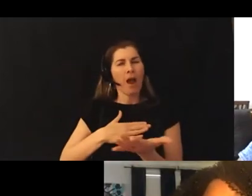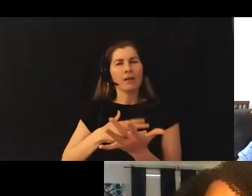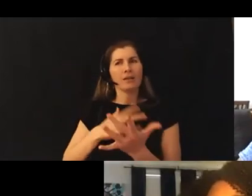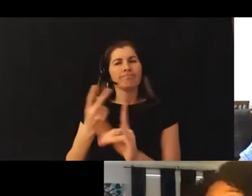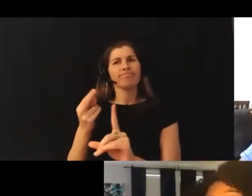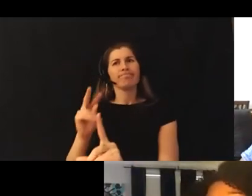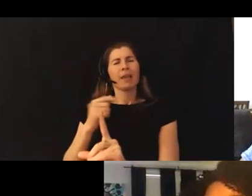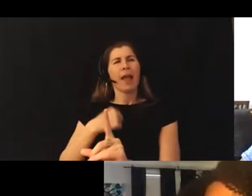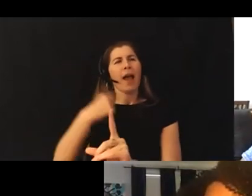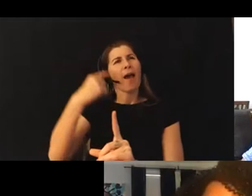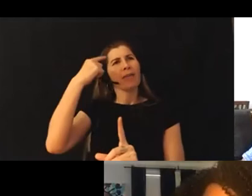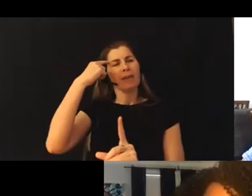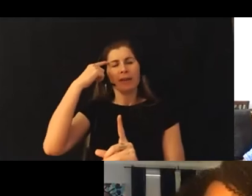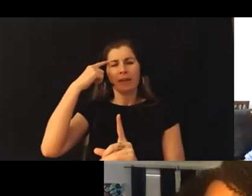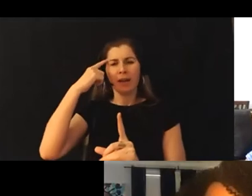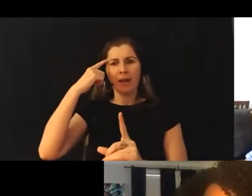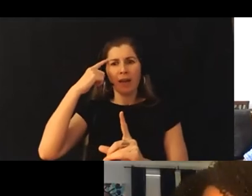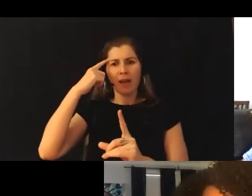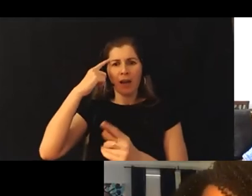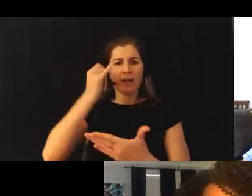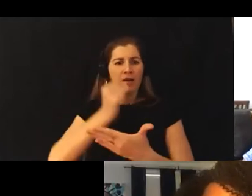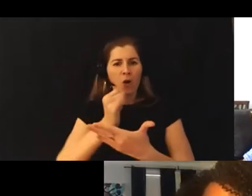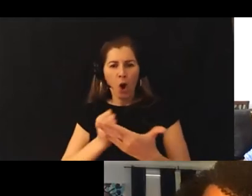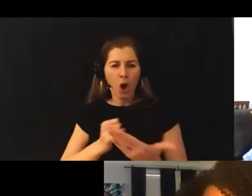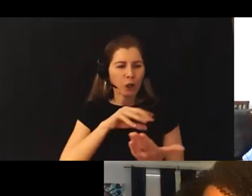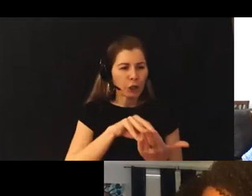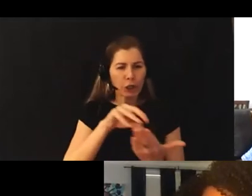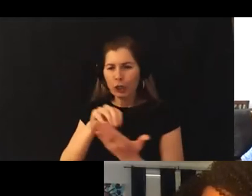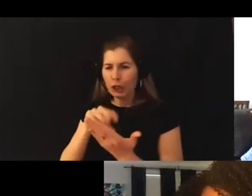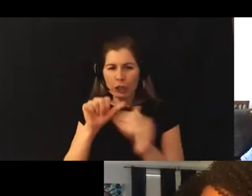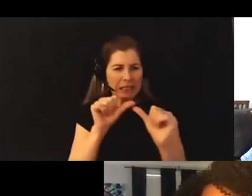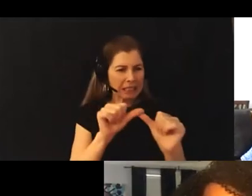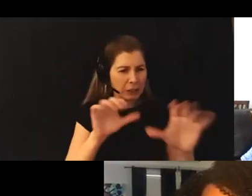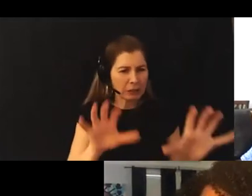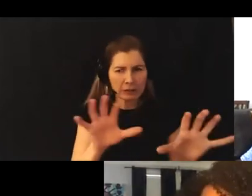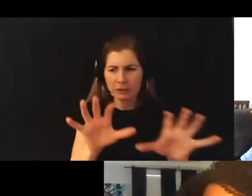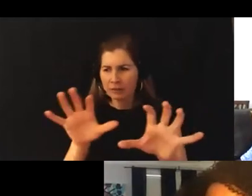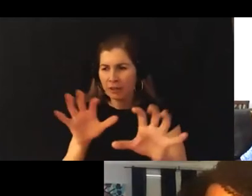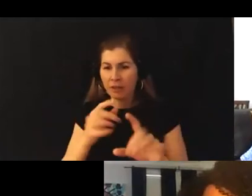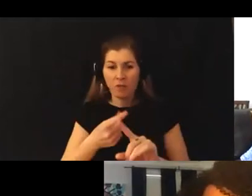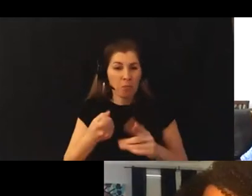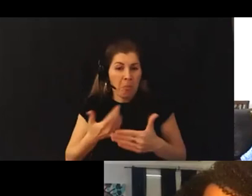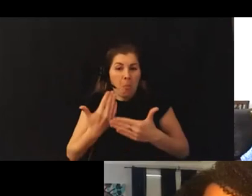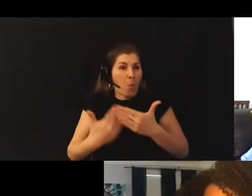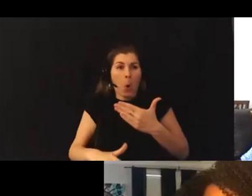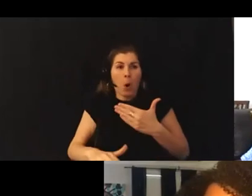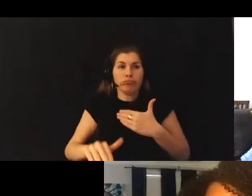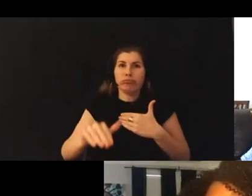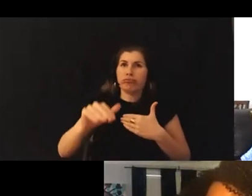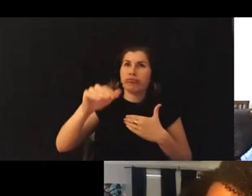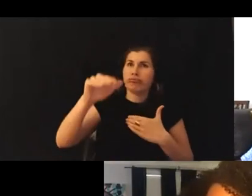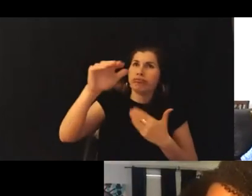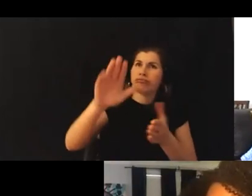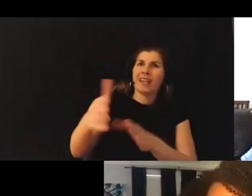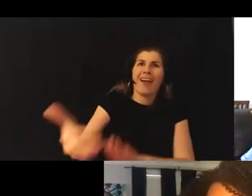the ways that arts learning can continue as an active part of, from birth all the way through the end of life, as